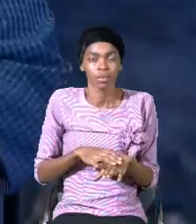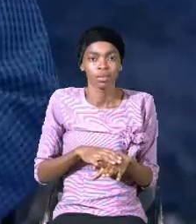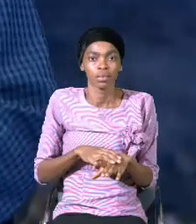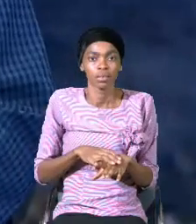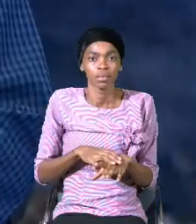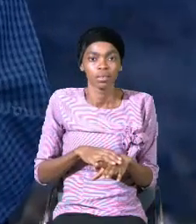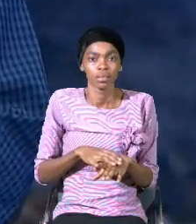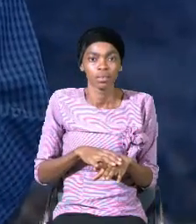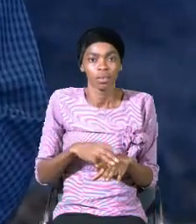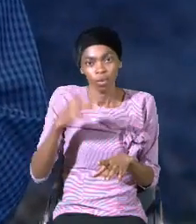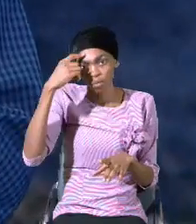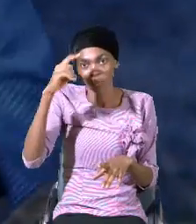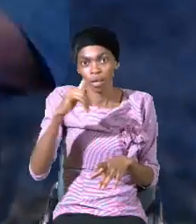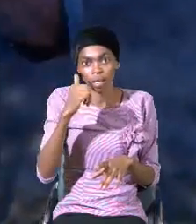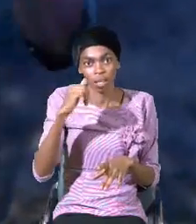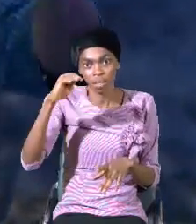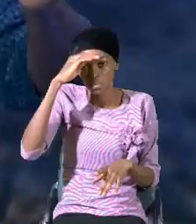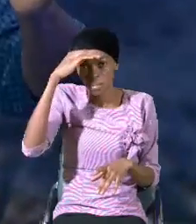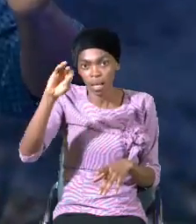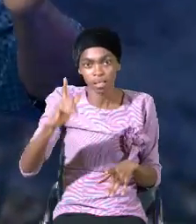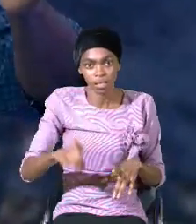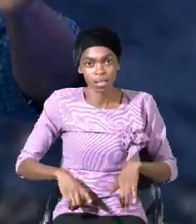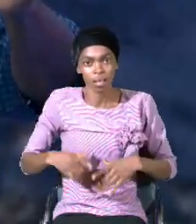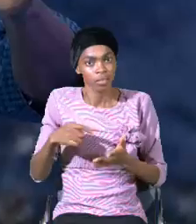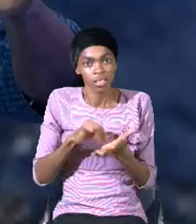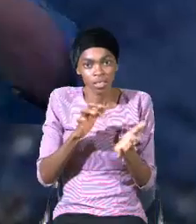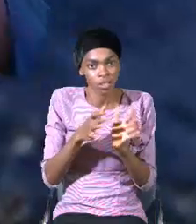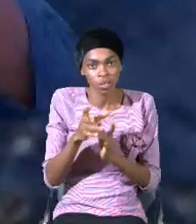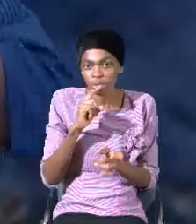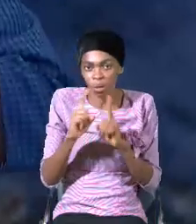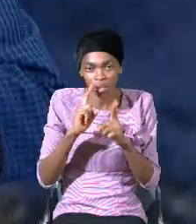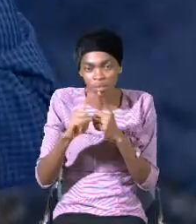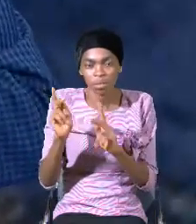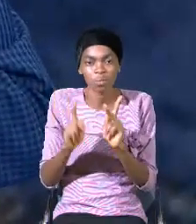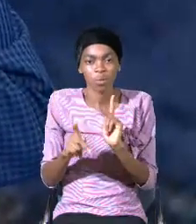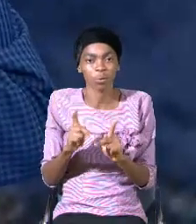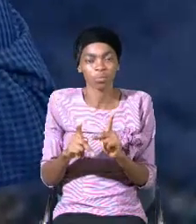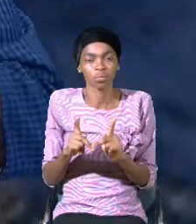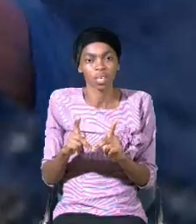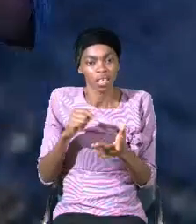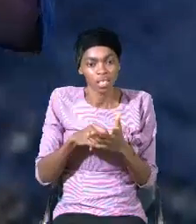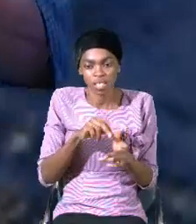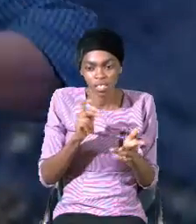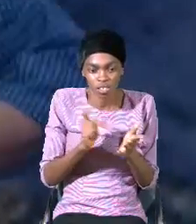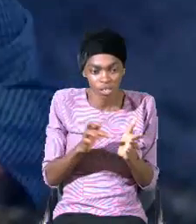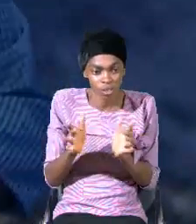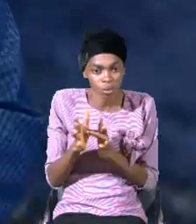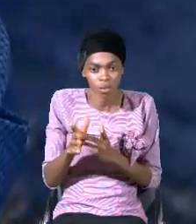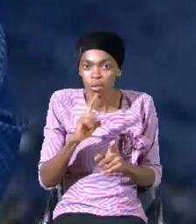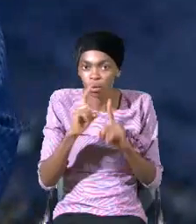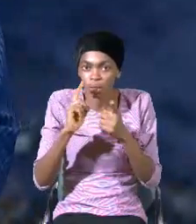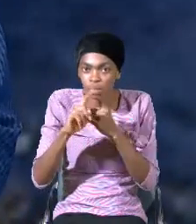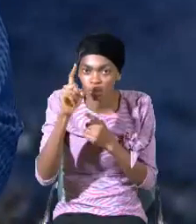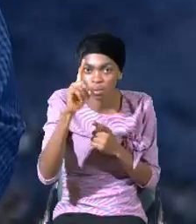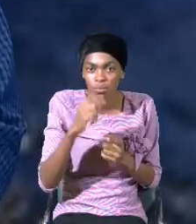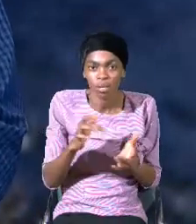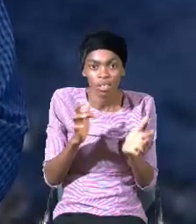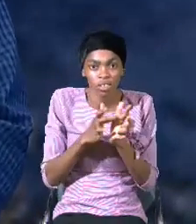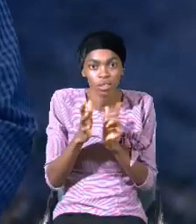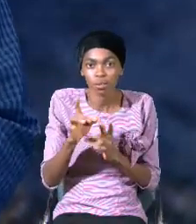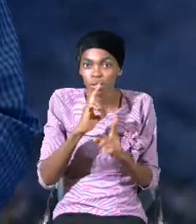Christ talking to the people, talking to us, talking to you,